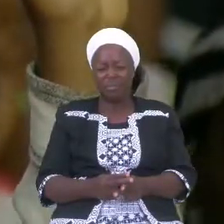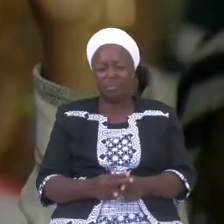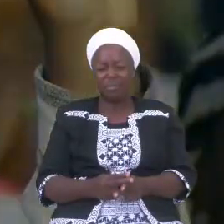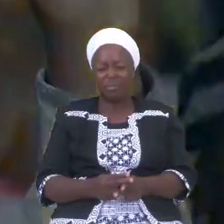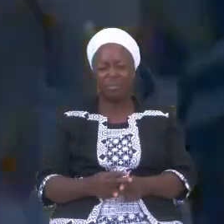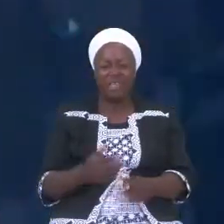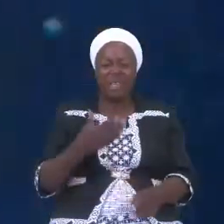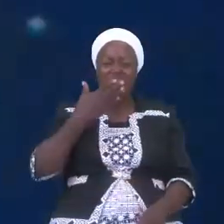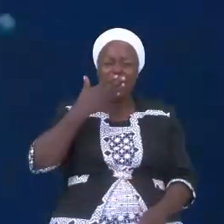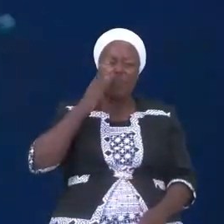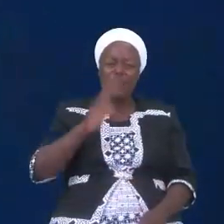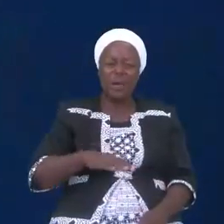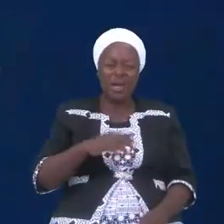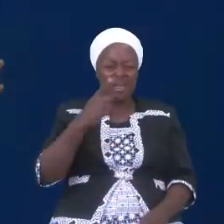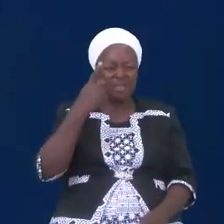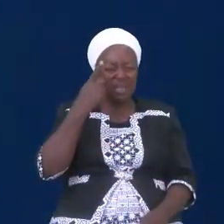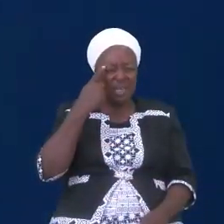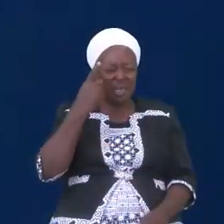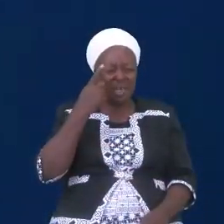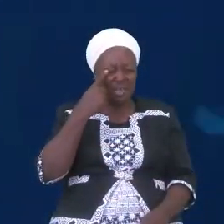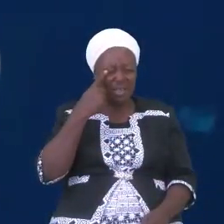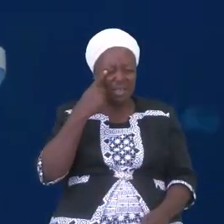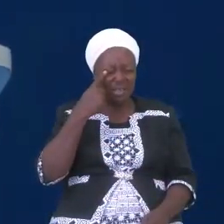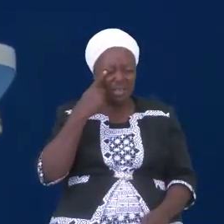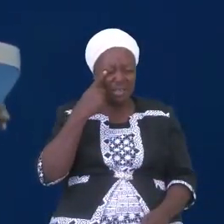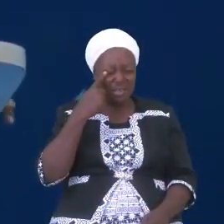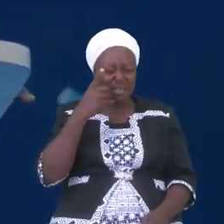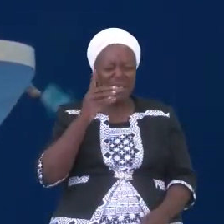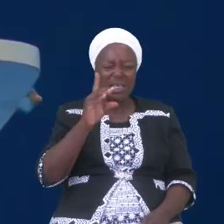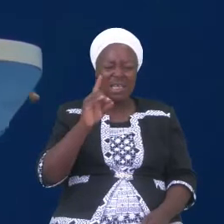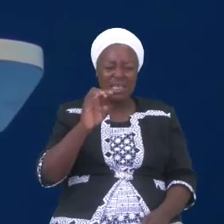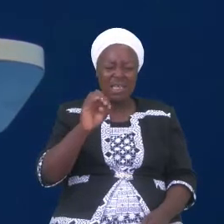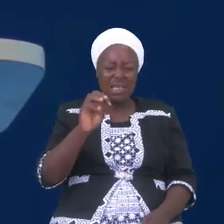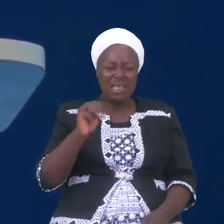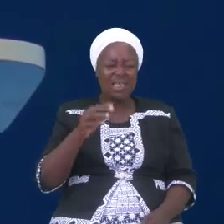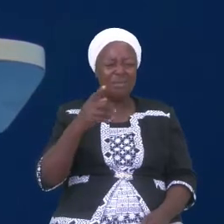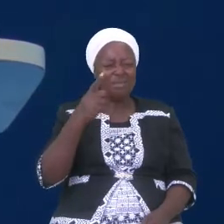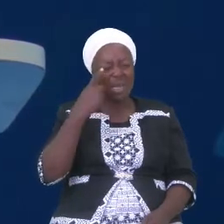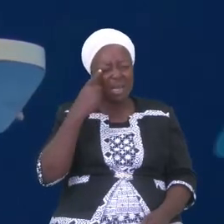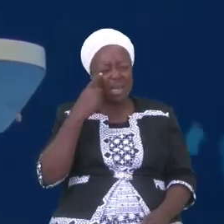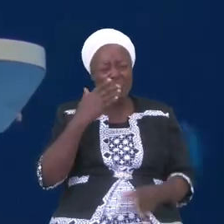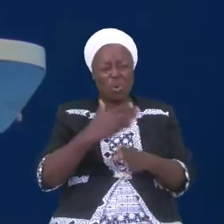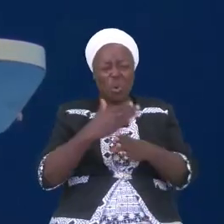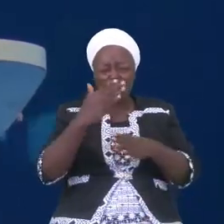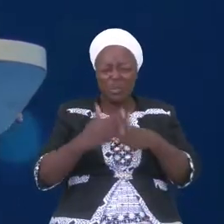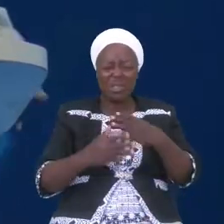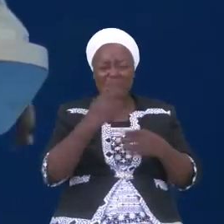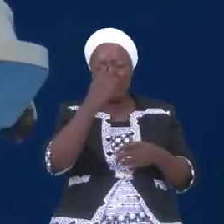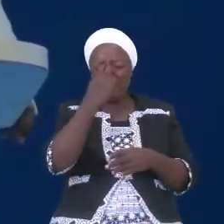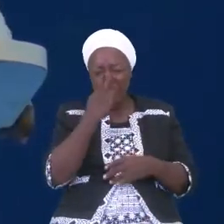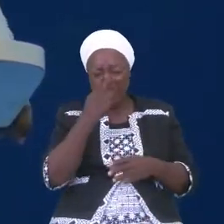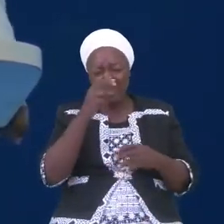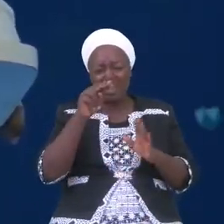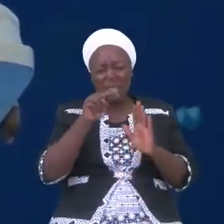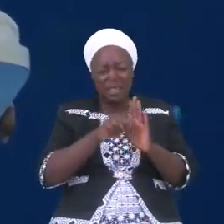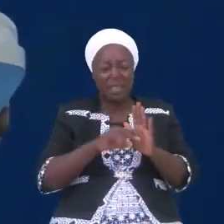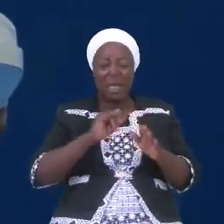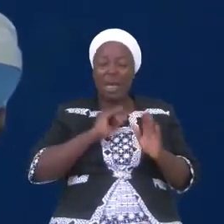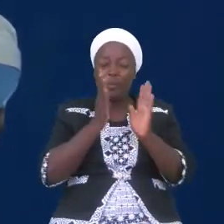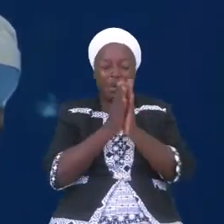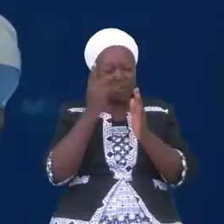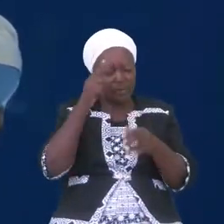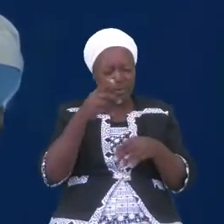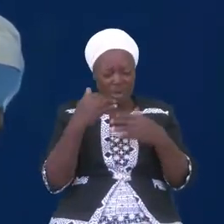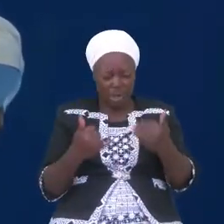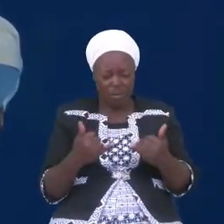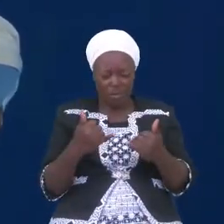Bad eyesight, dim eyesight, total blindness, I pray for you right